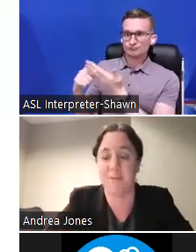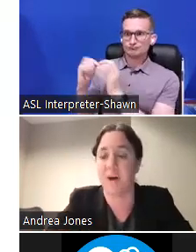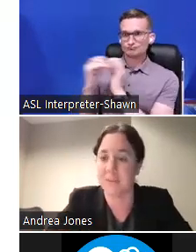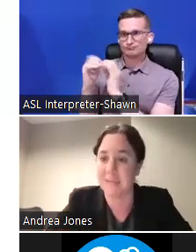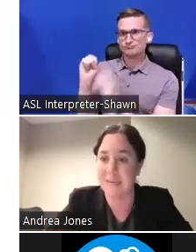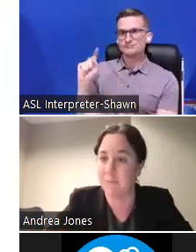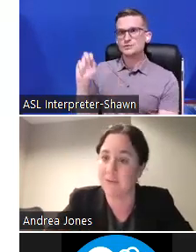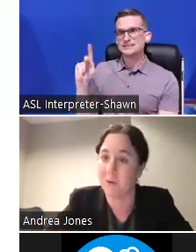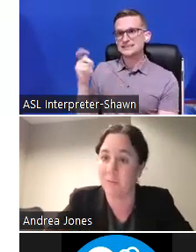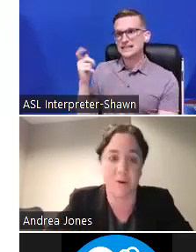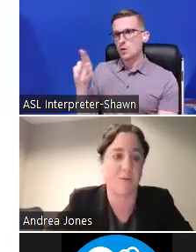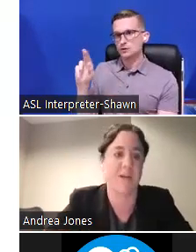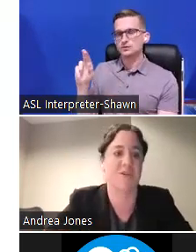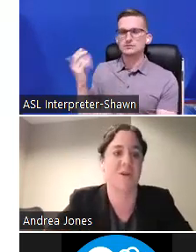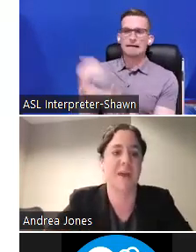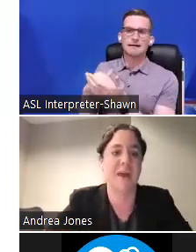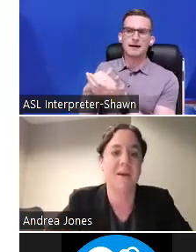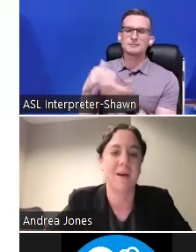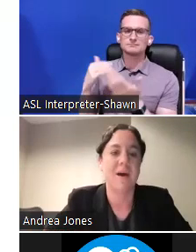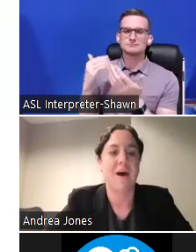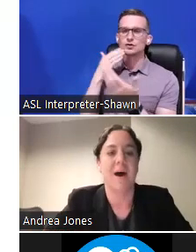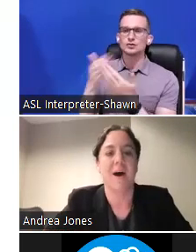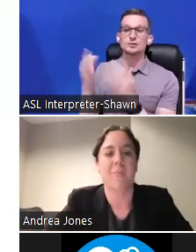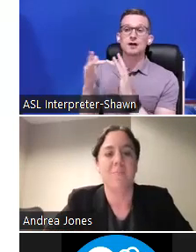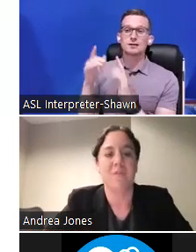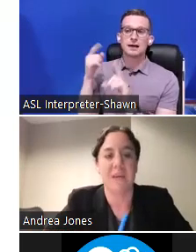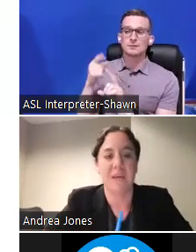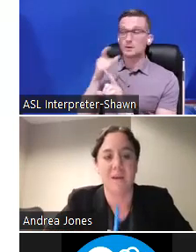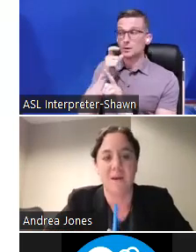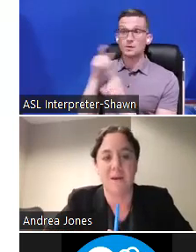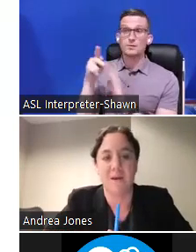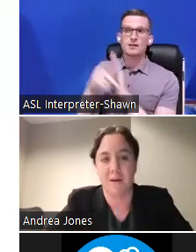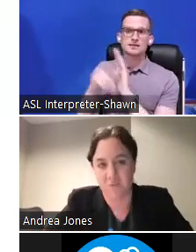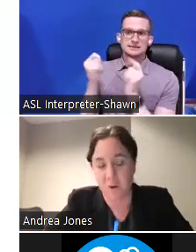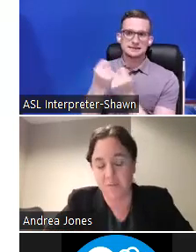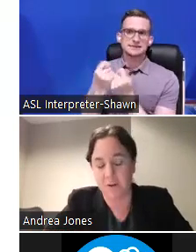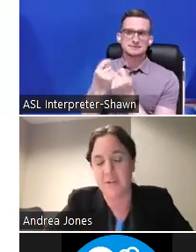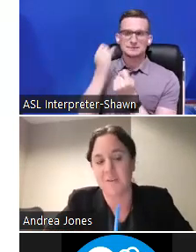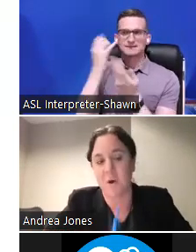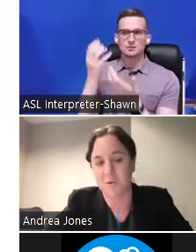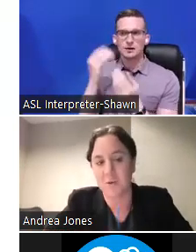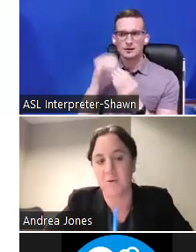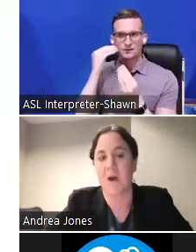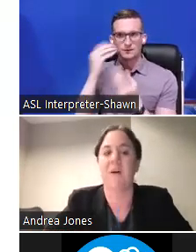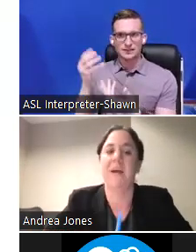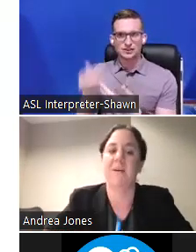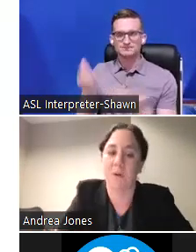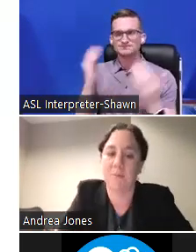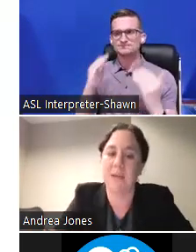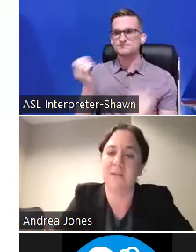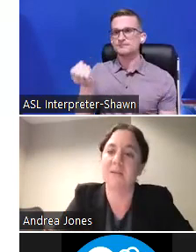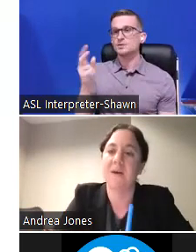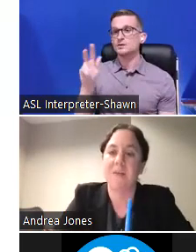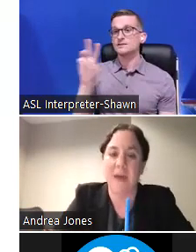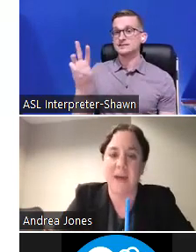points at the policy team if you need more information on that. The 1236 also codified an